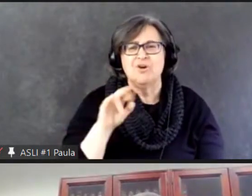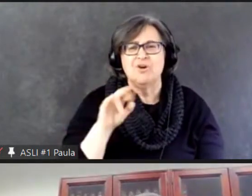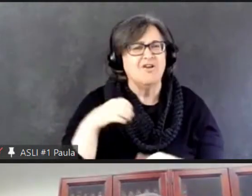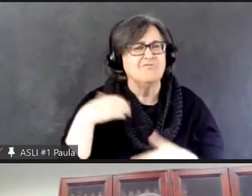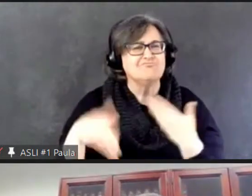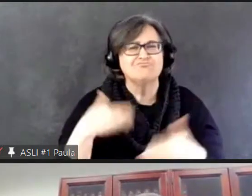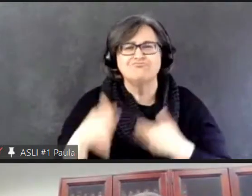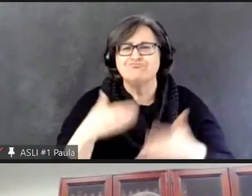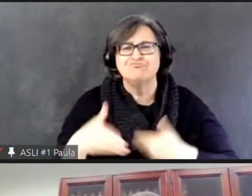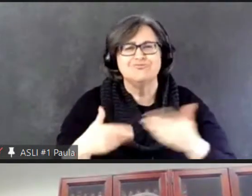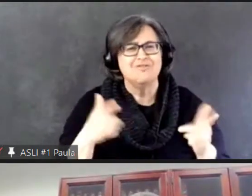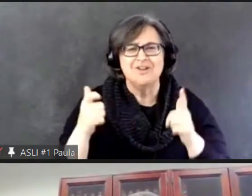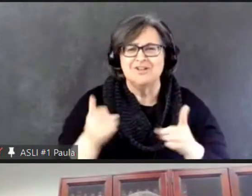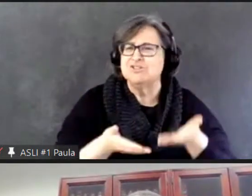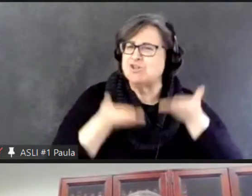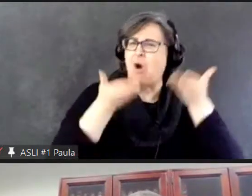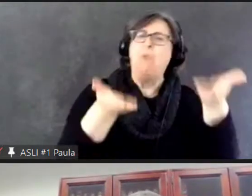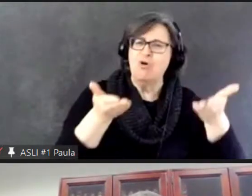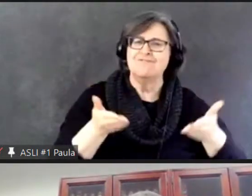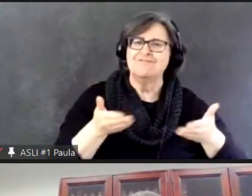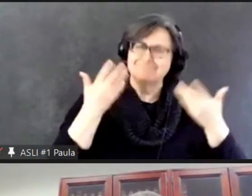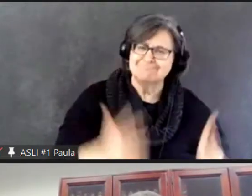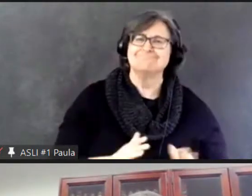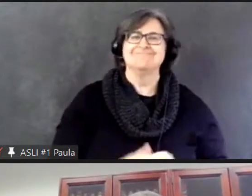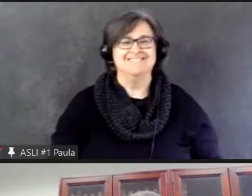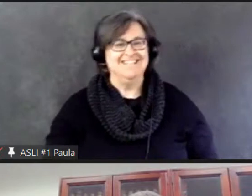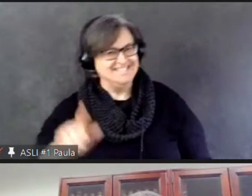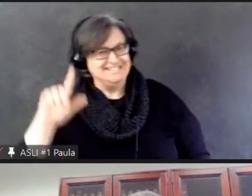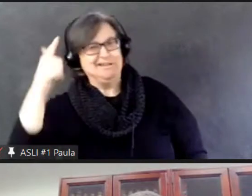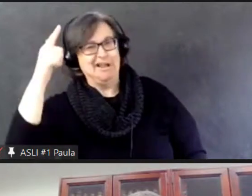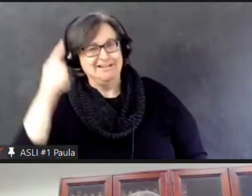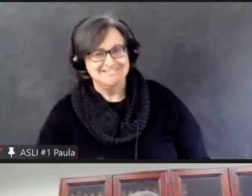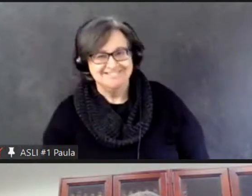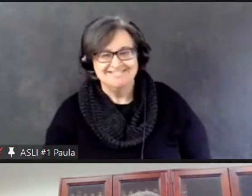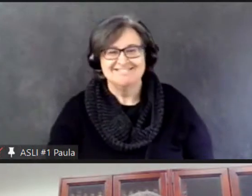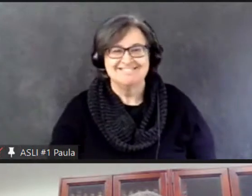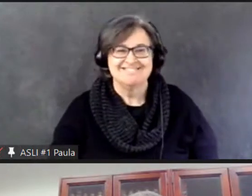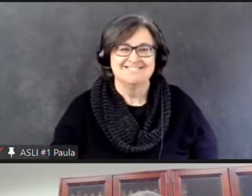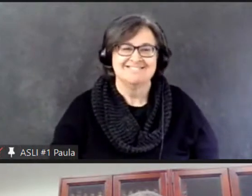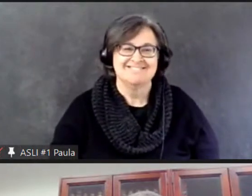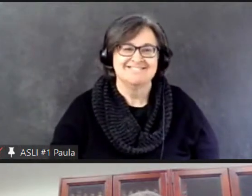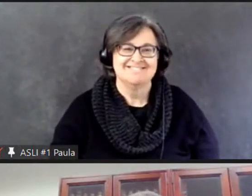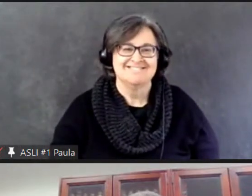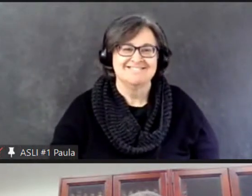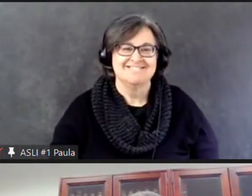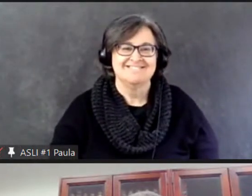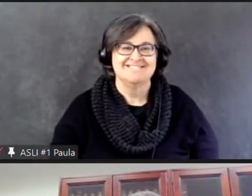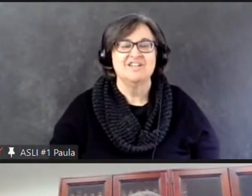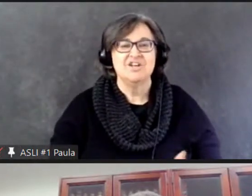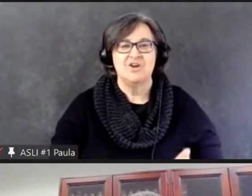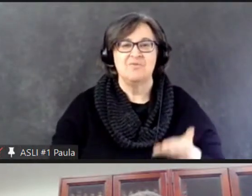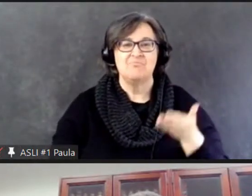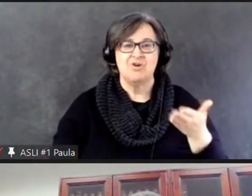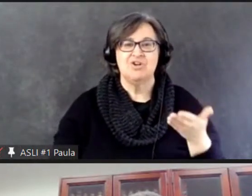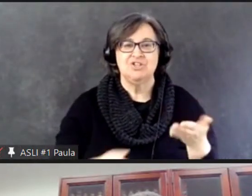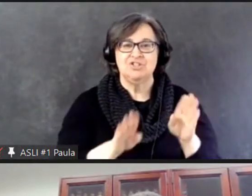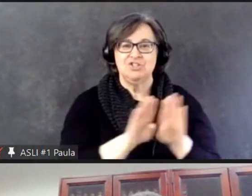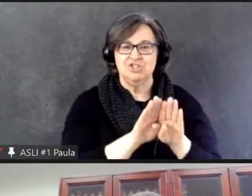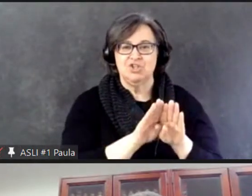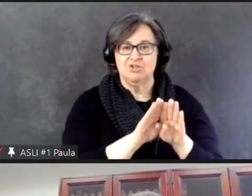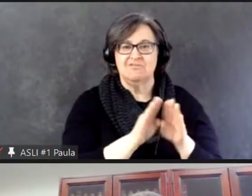you know, so moved. Second. Thank you. Second. So the motion to